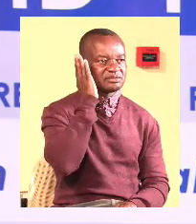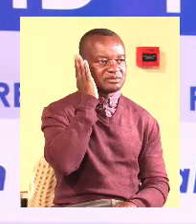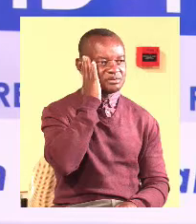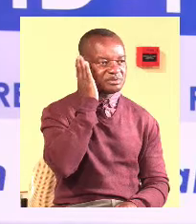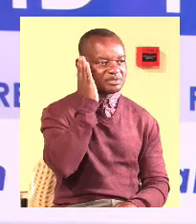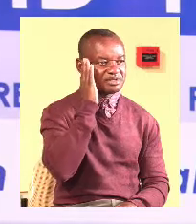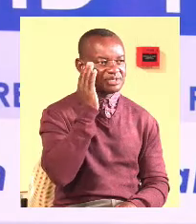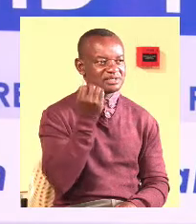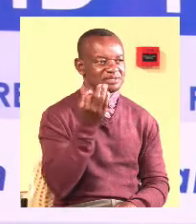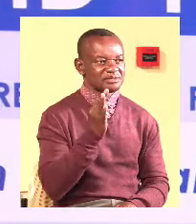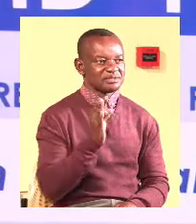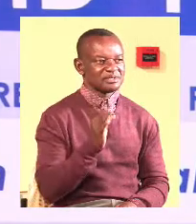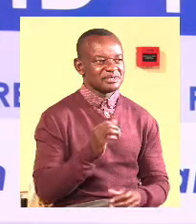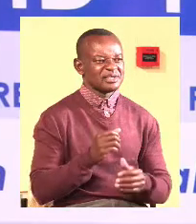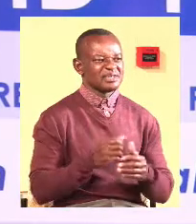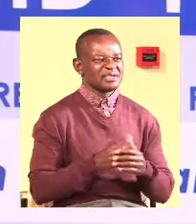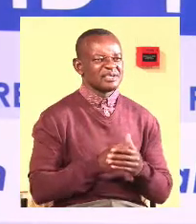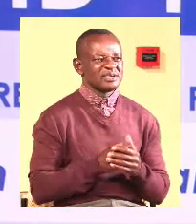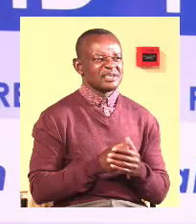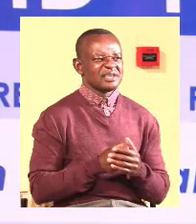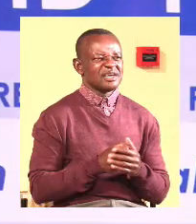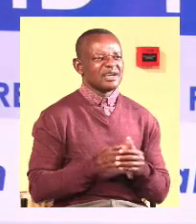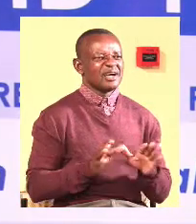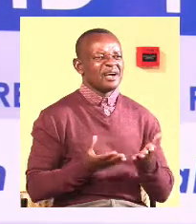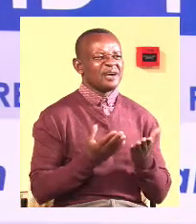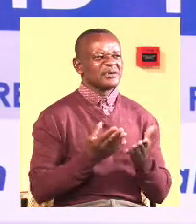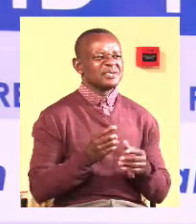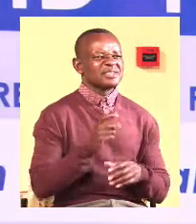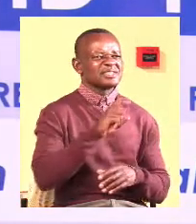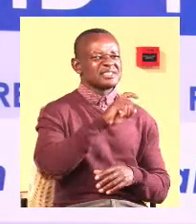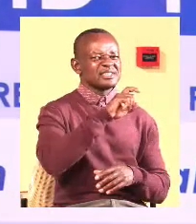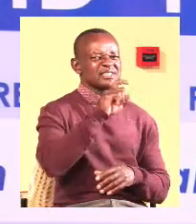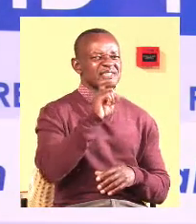Is it 4 questions or 5? Yeah, sorry, it's a bit, yeah, sorry, it's a few.